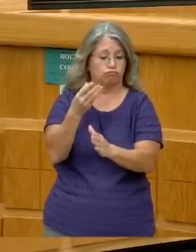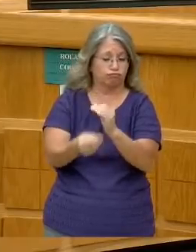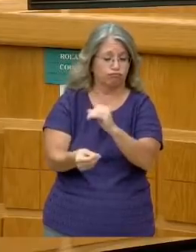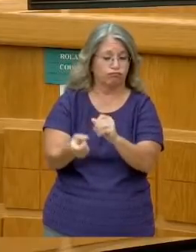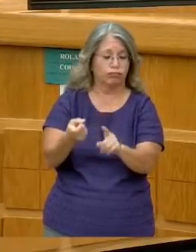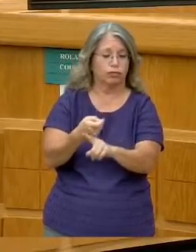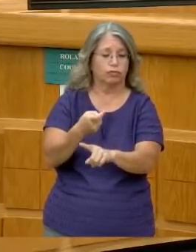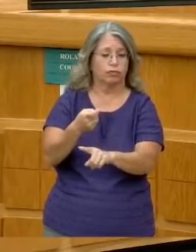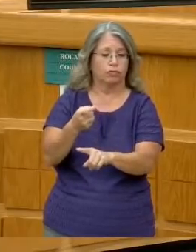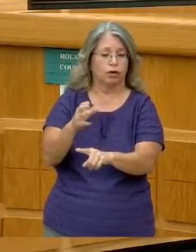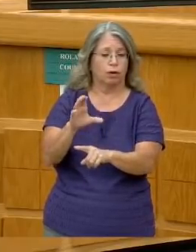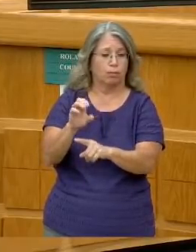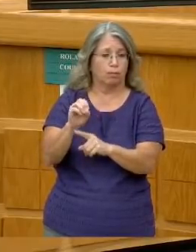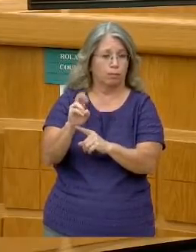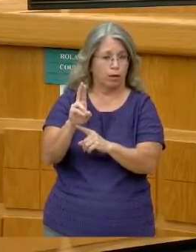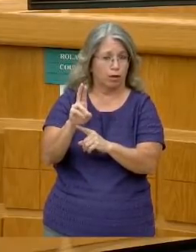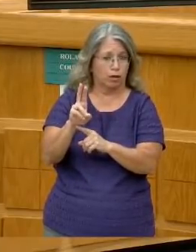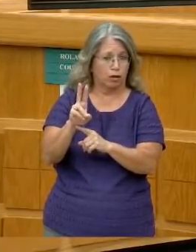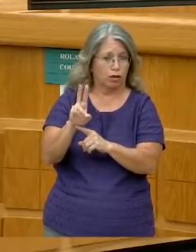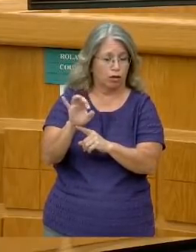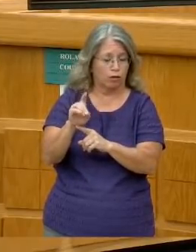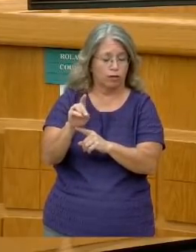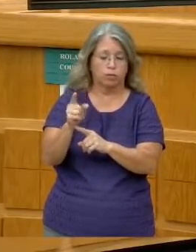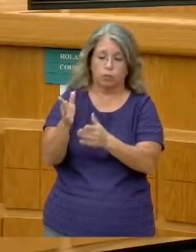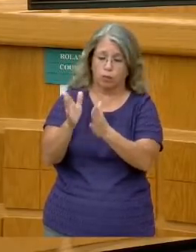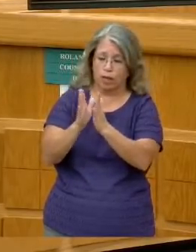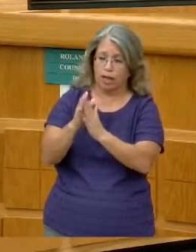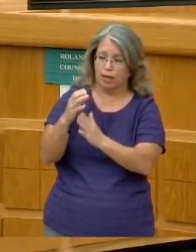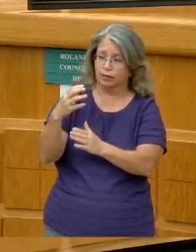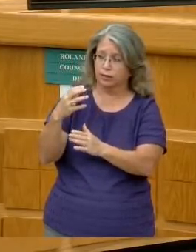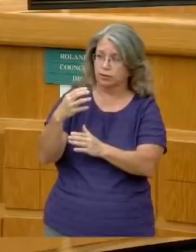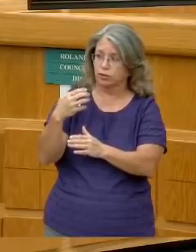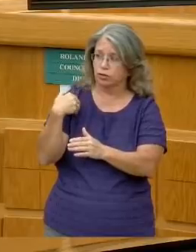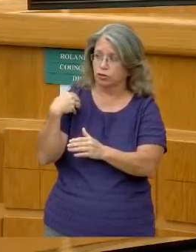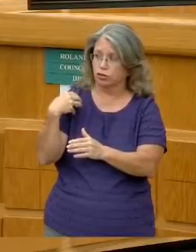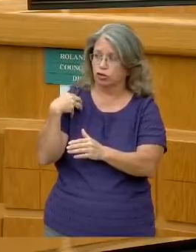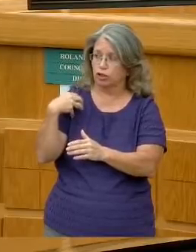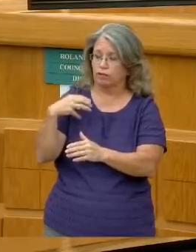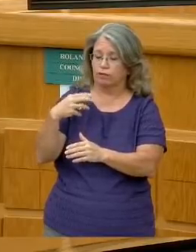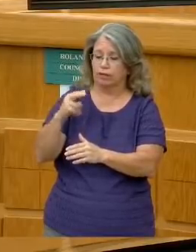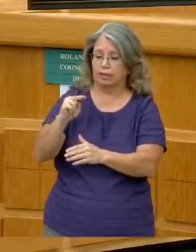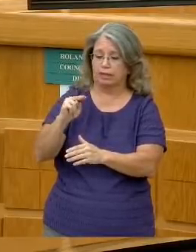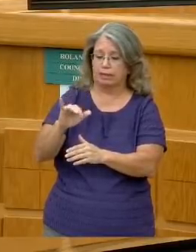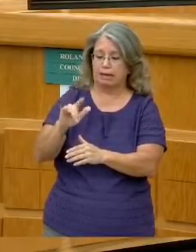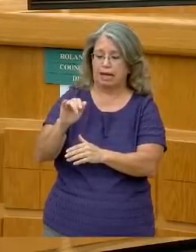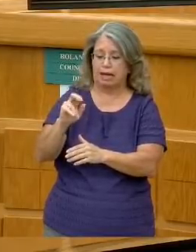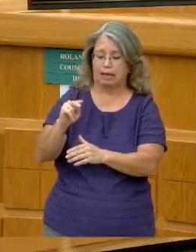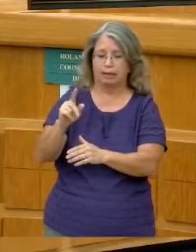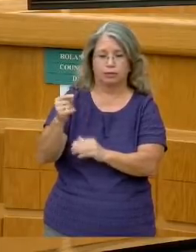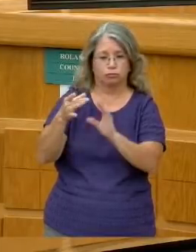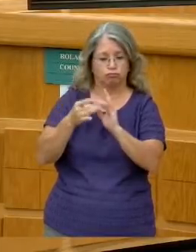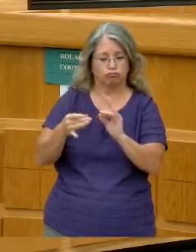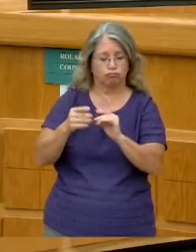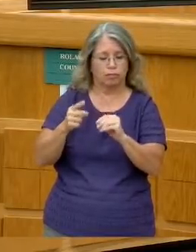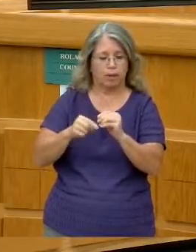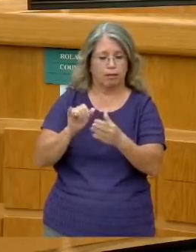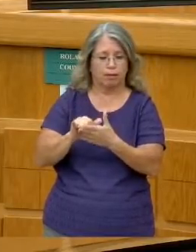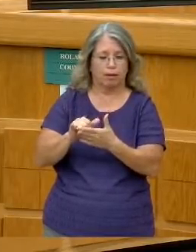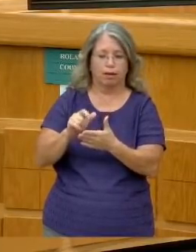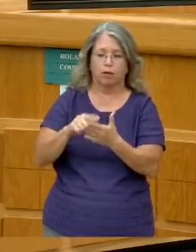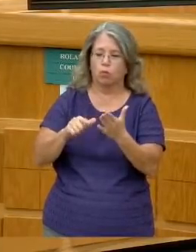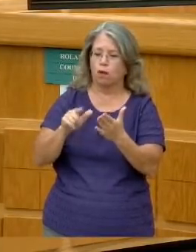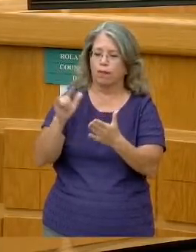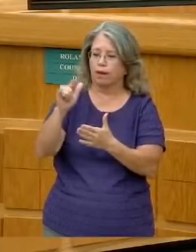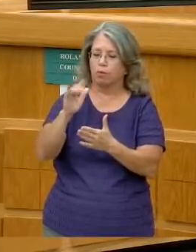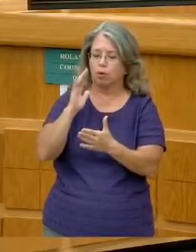so we asked Chief Highland to give us a few words about him and what they're doing at the airport to keep